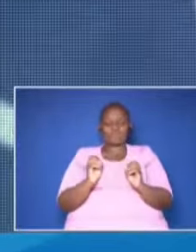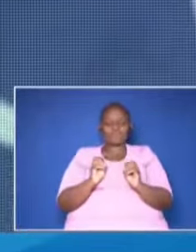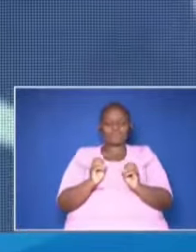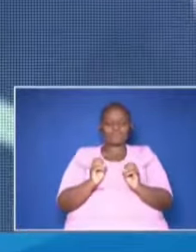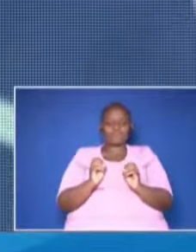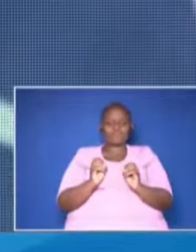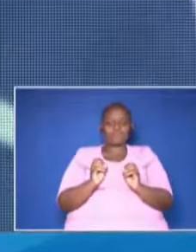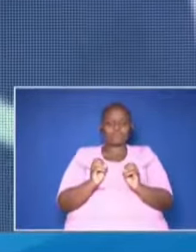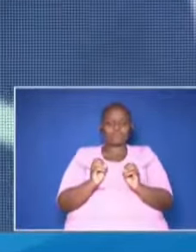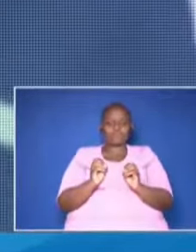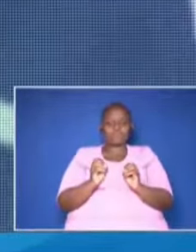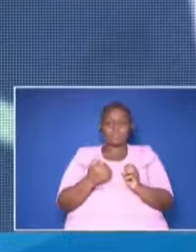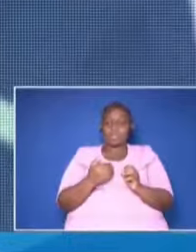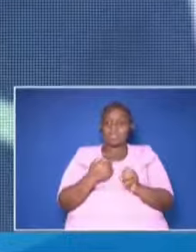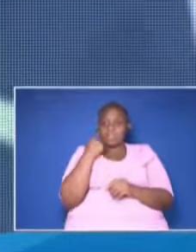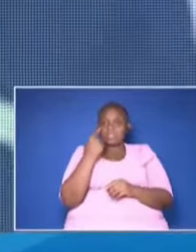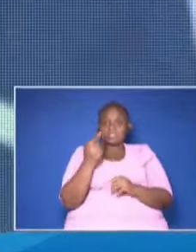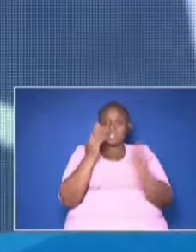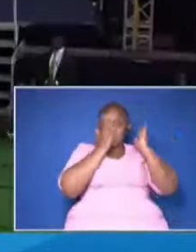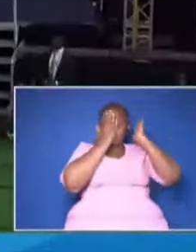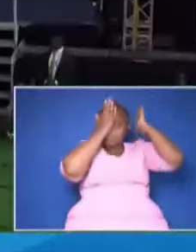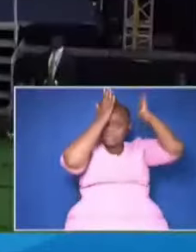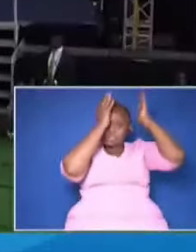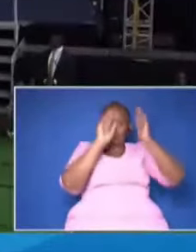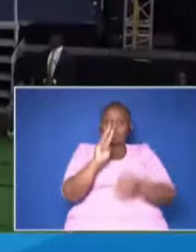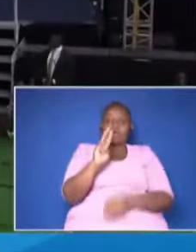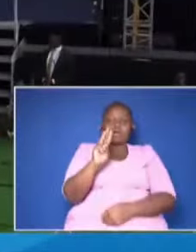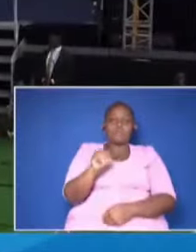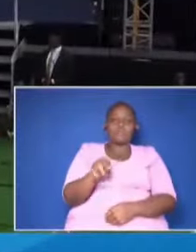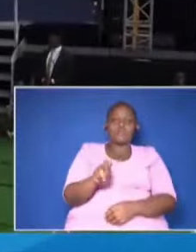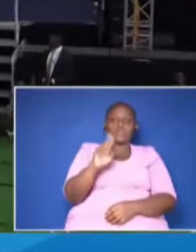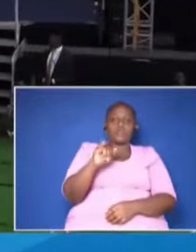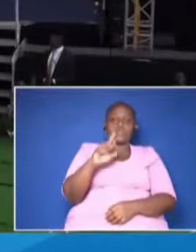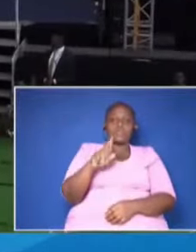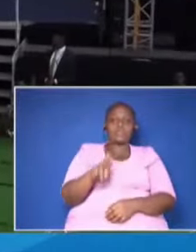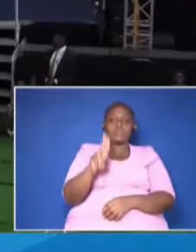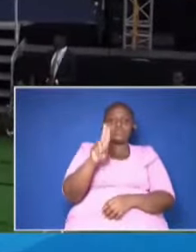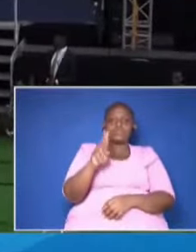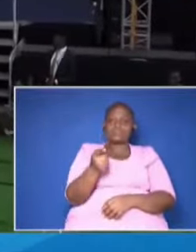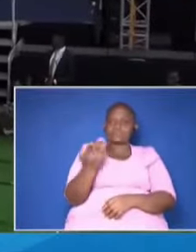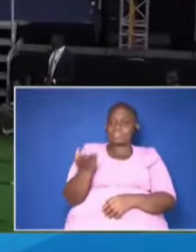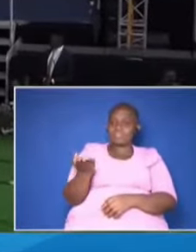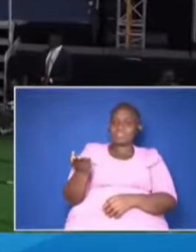alone I see Bishop Mo on this side